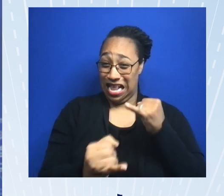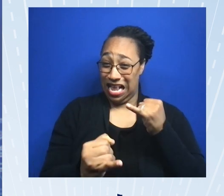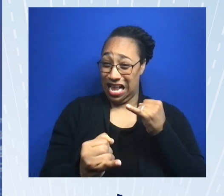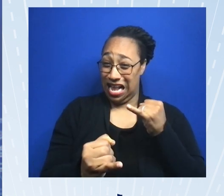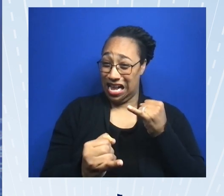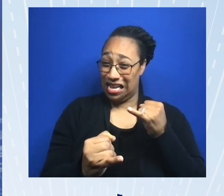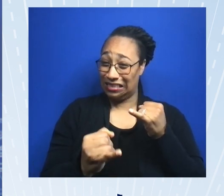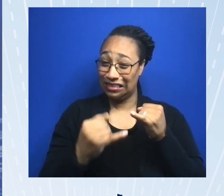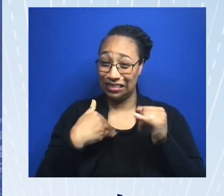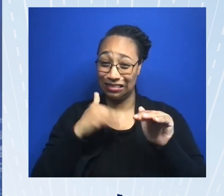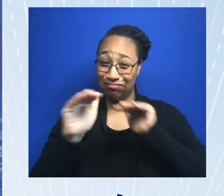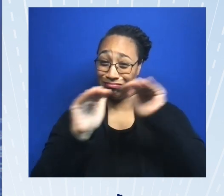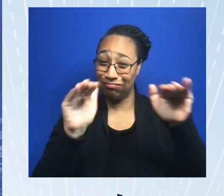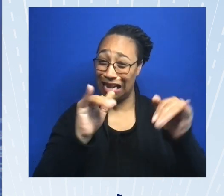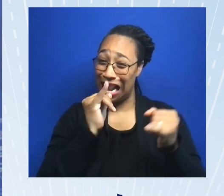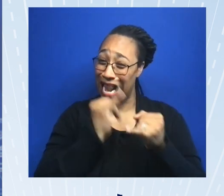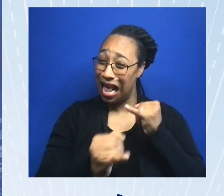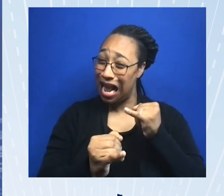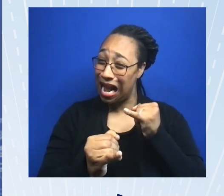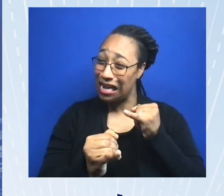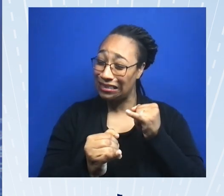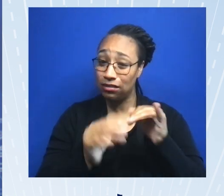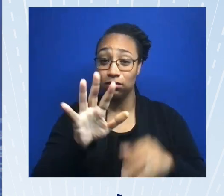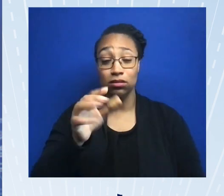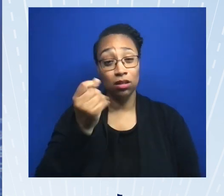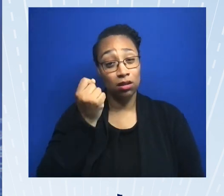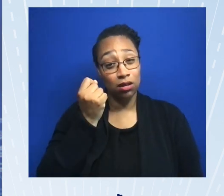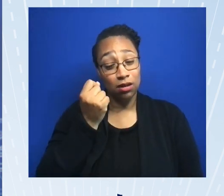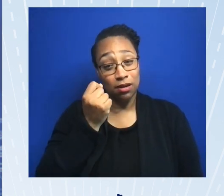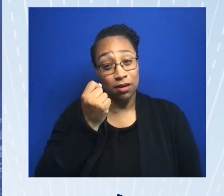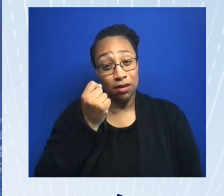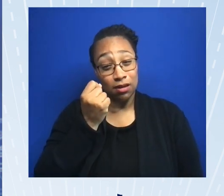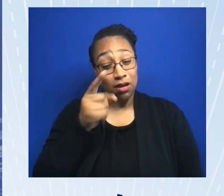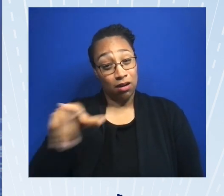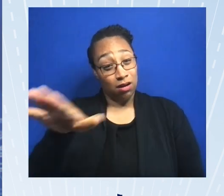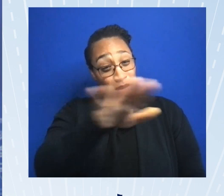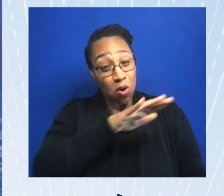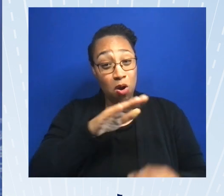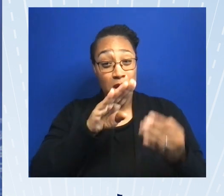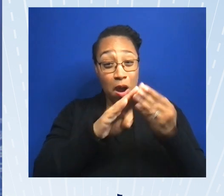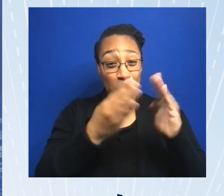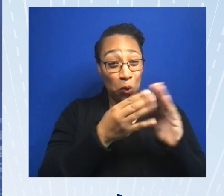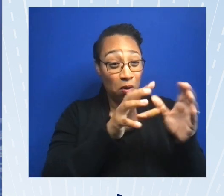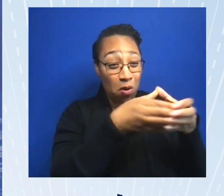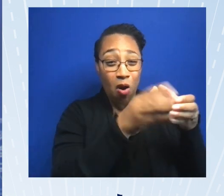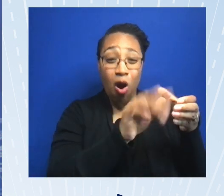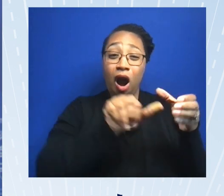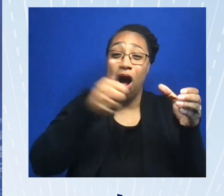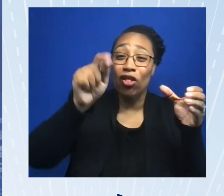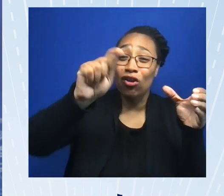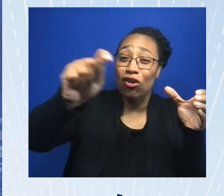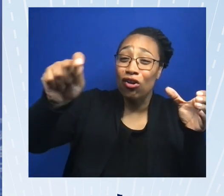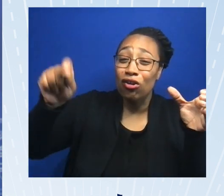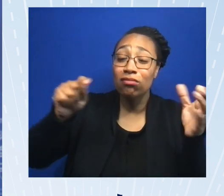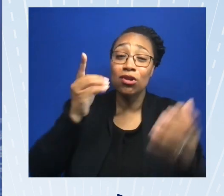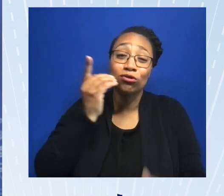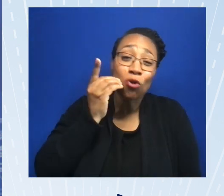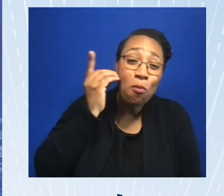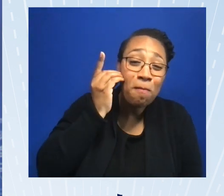your communities, in your schools, your dorms, your houses of worship, your workplaces, to